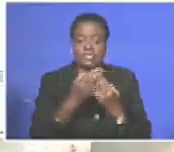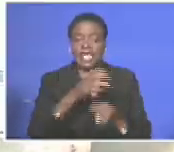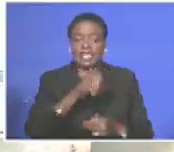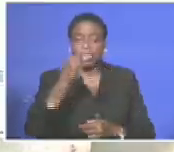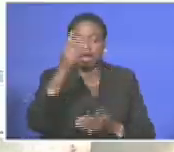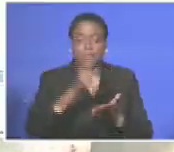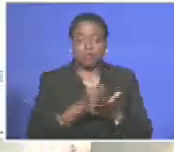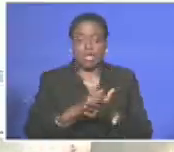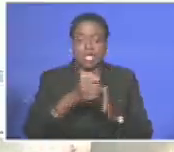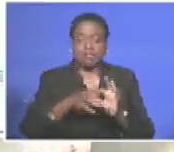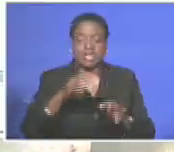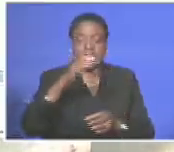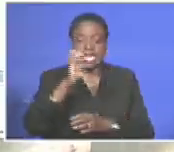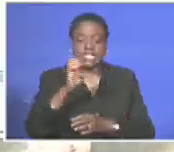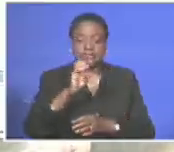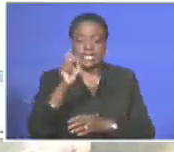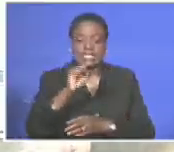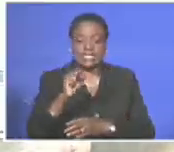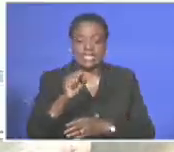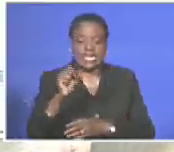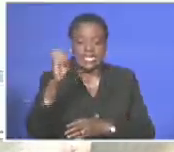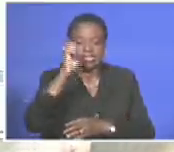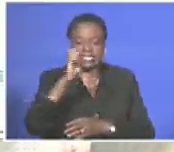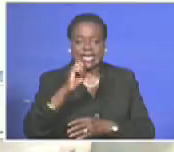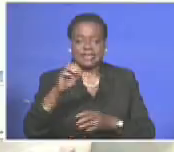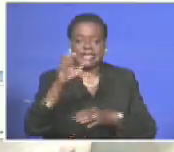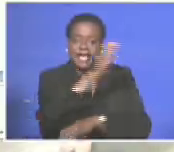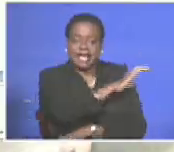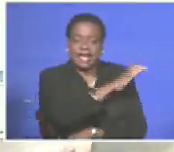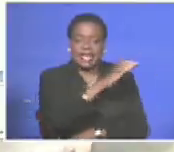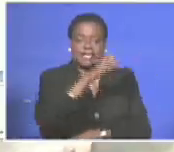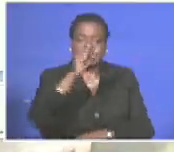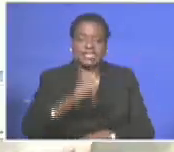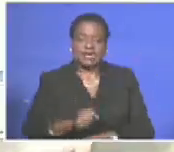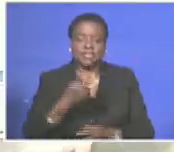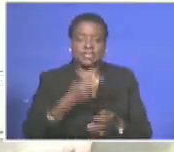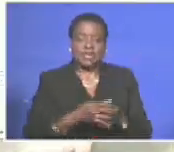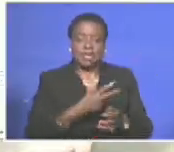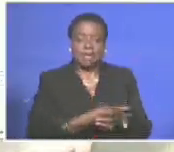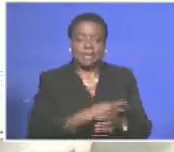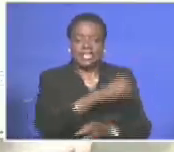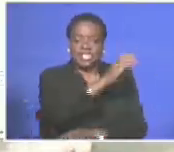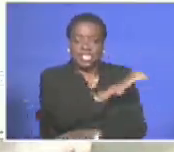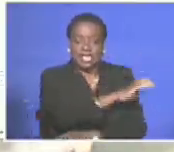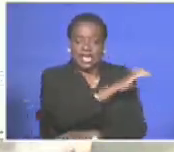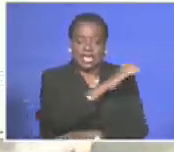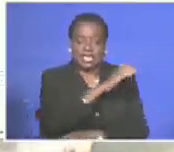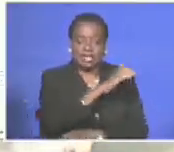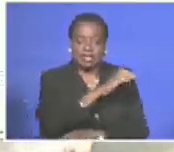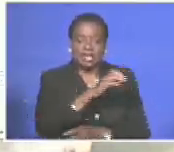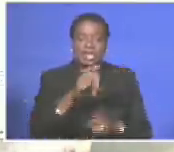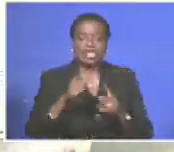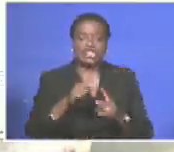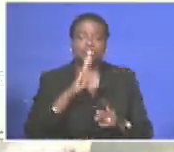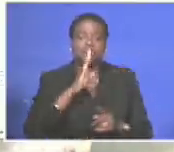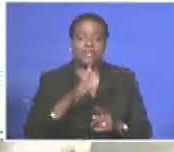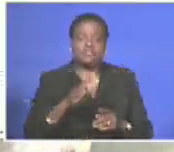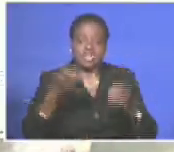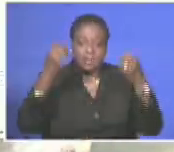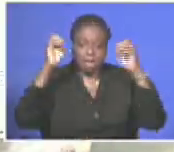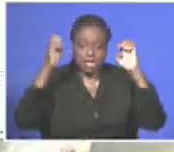Elizabeth Estates Clinic and South Beach Clinic to make urgent care facilities for emergency triage levels